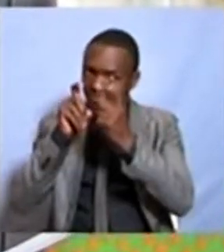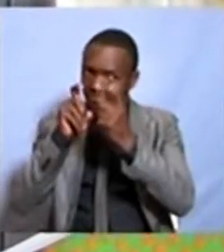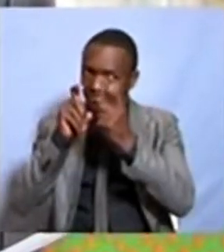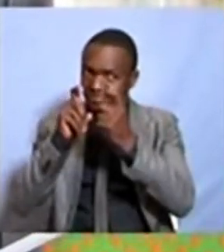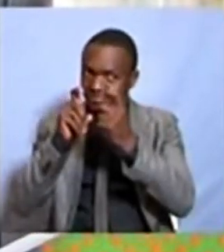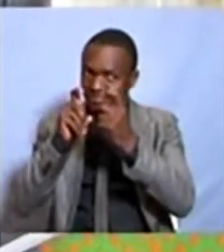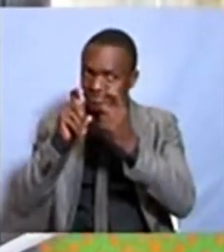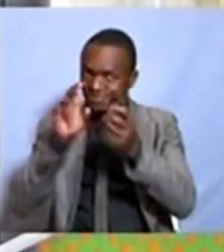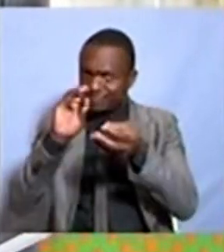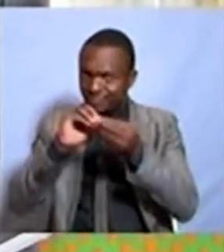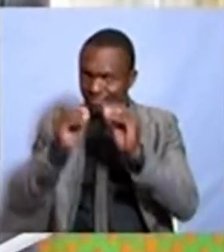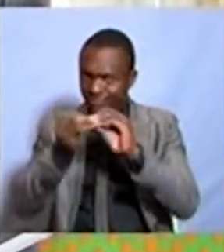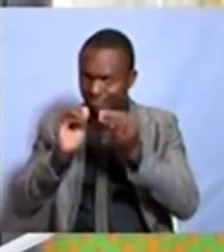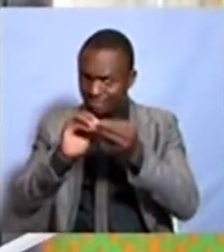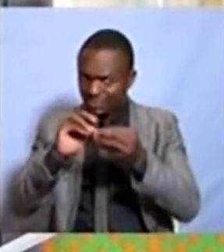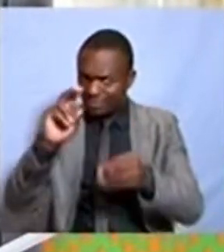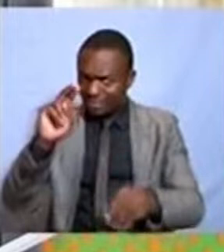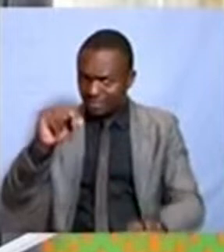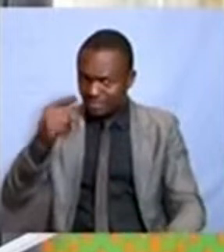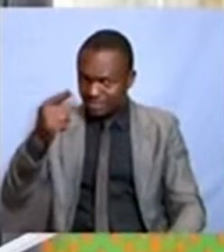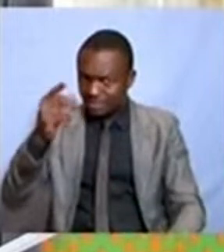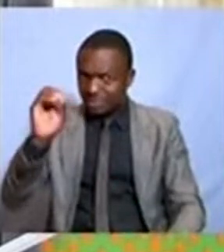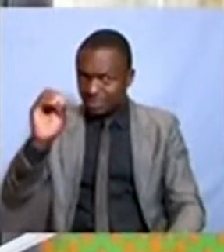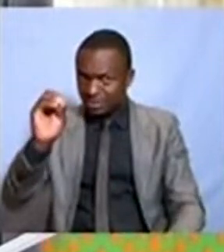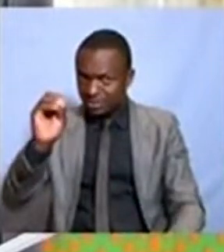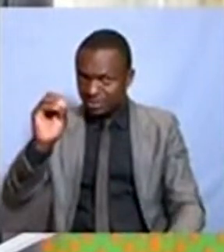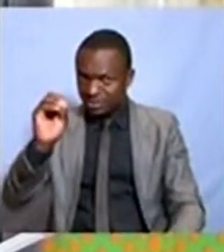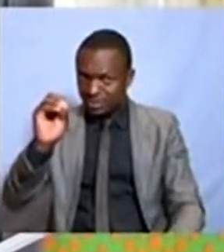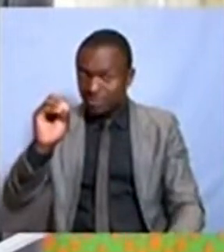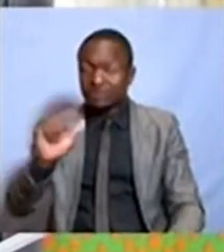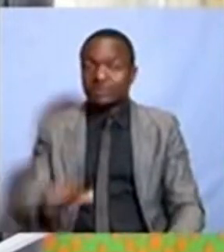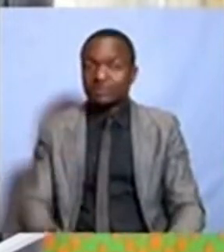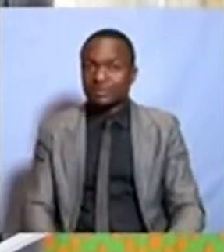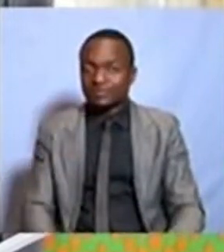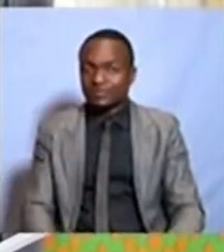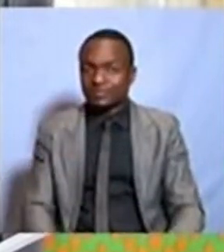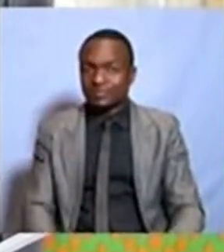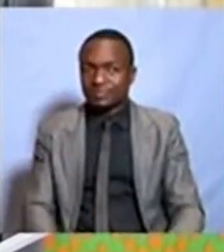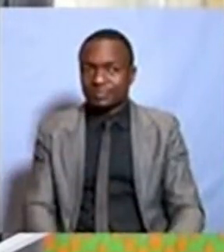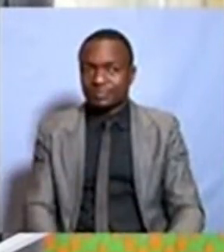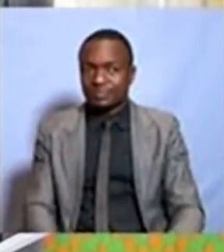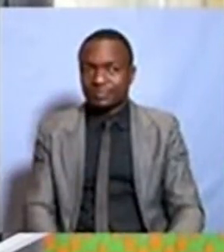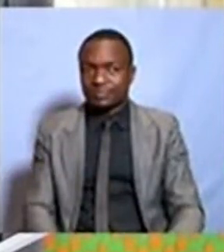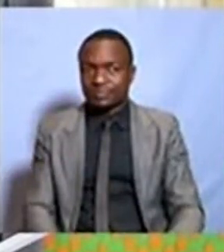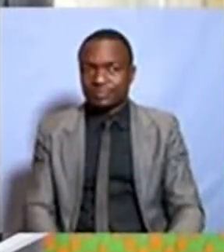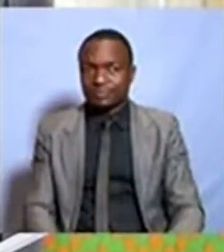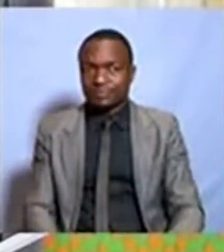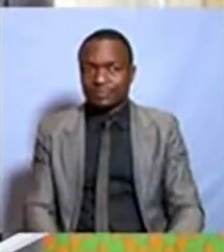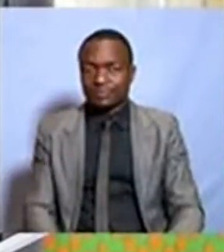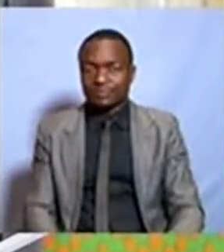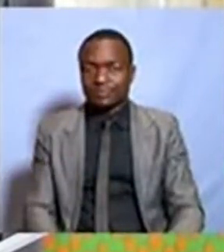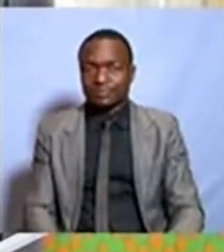a number of NGOs, I think they have just joined the bandwagon where